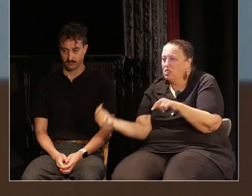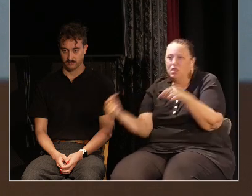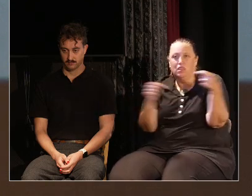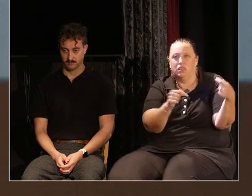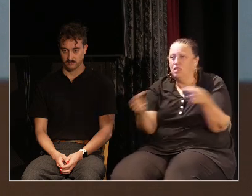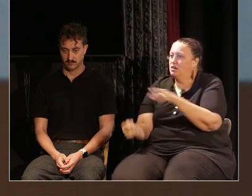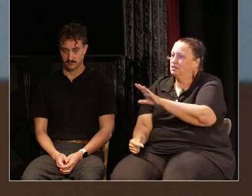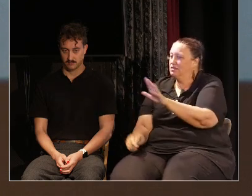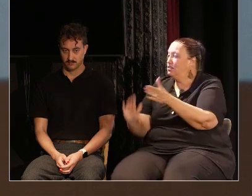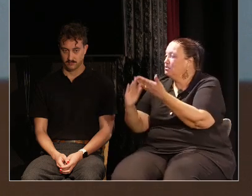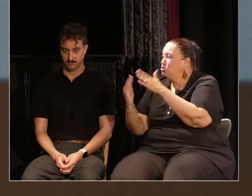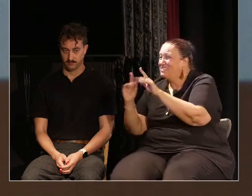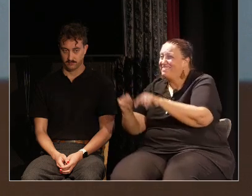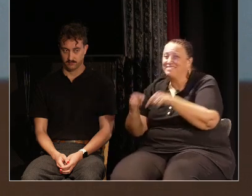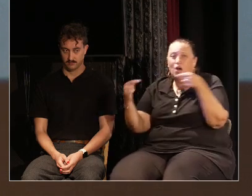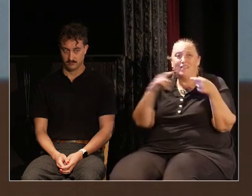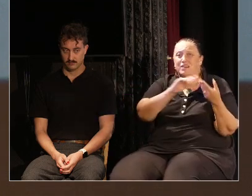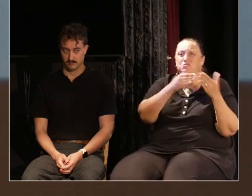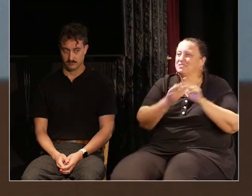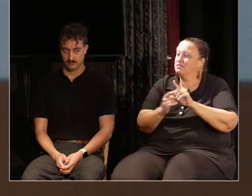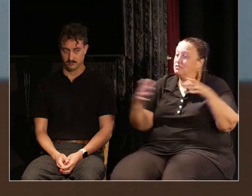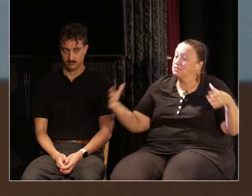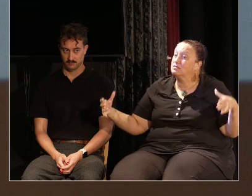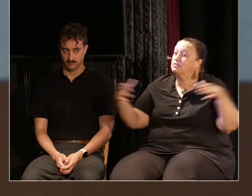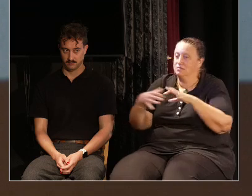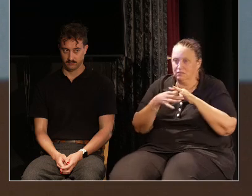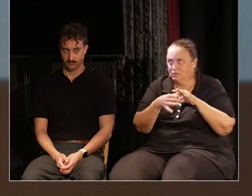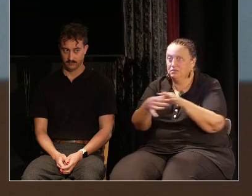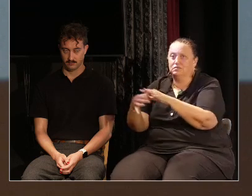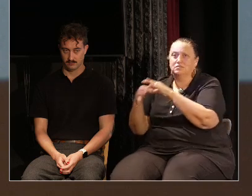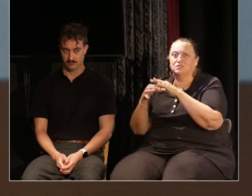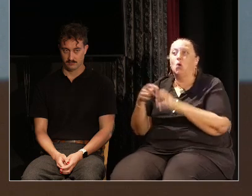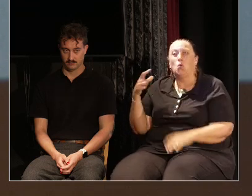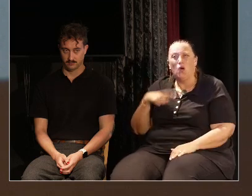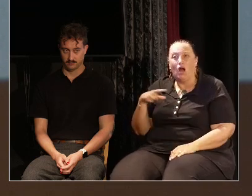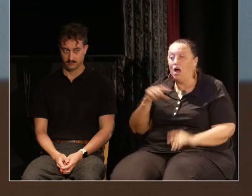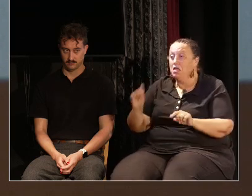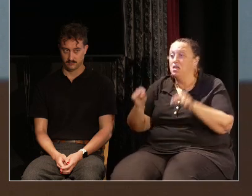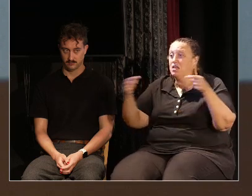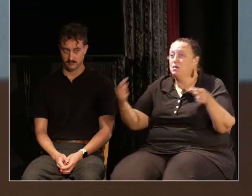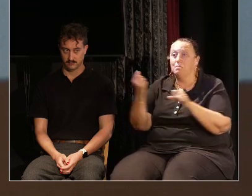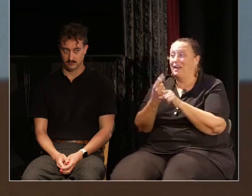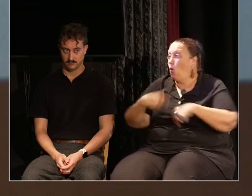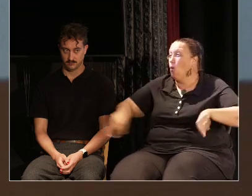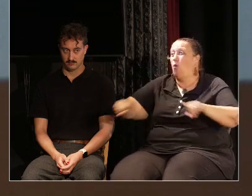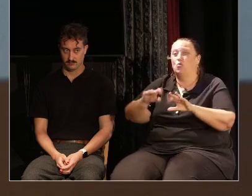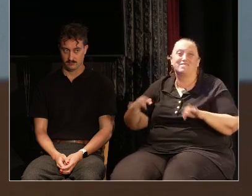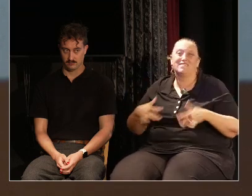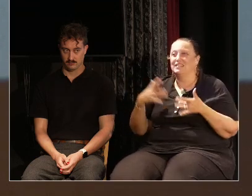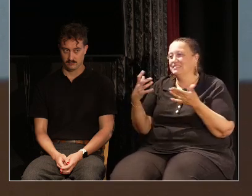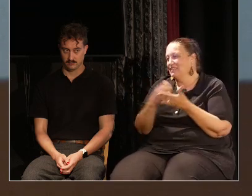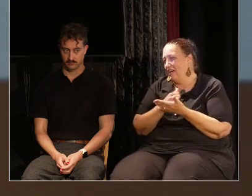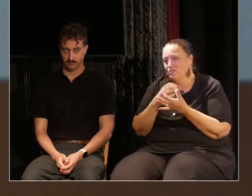another, because that serves absolutely no one and only makes people feel less safe and less welcome. So